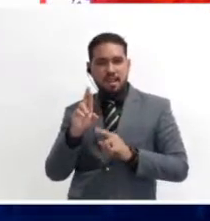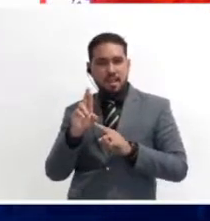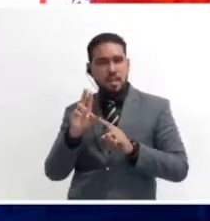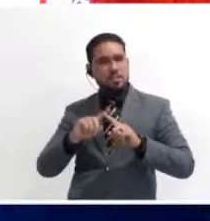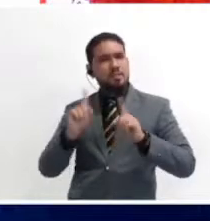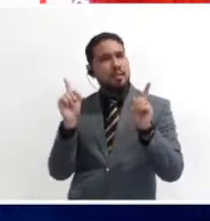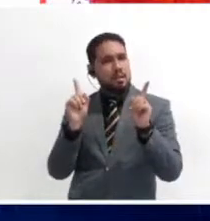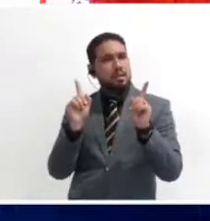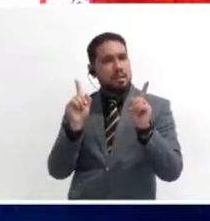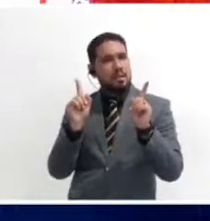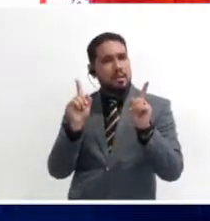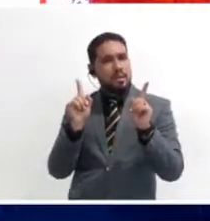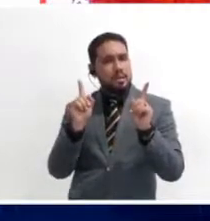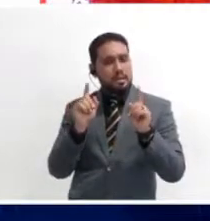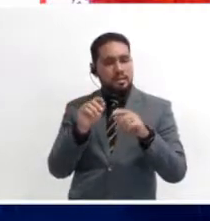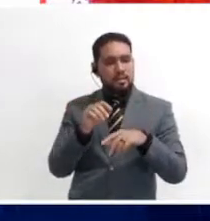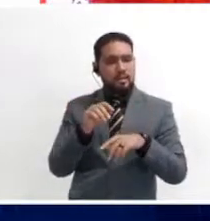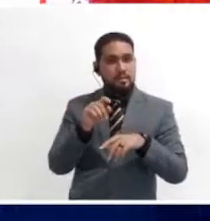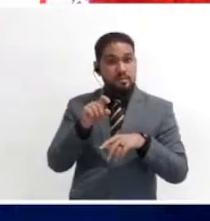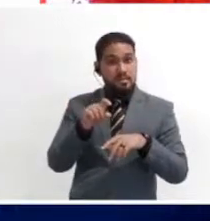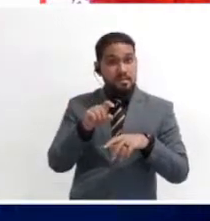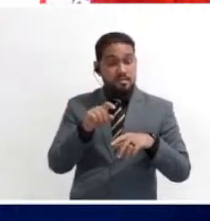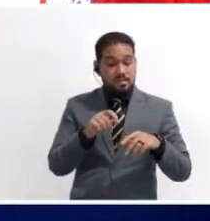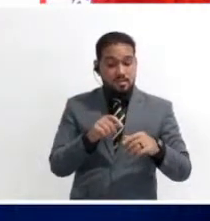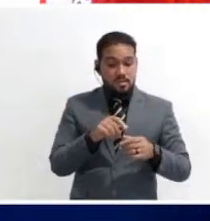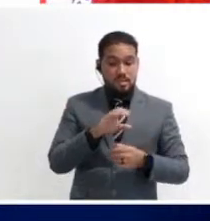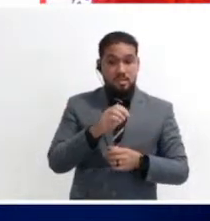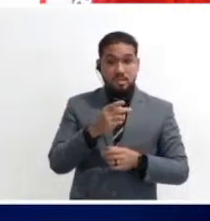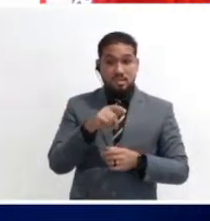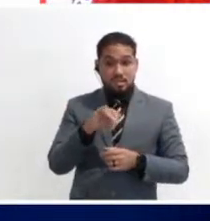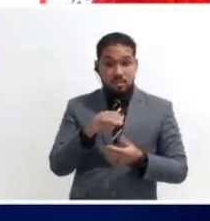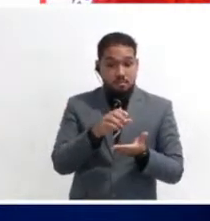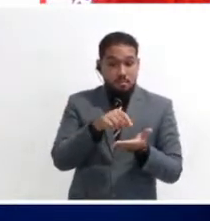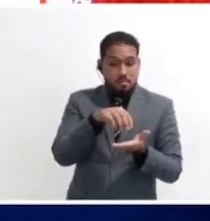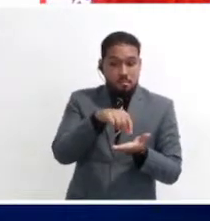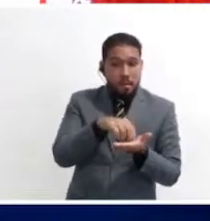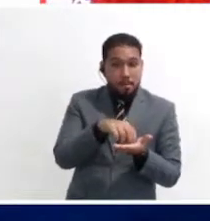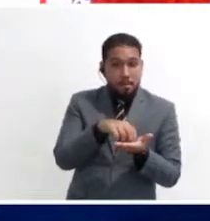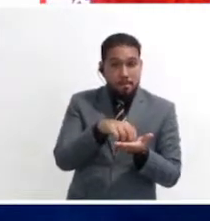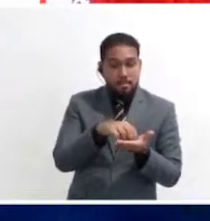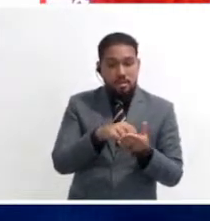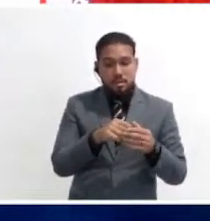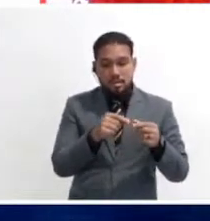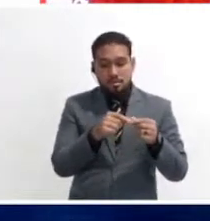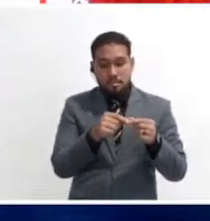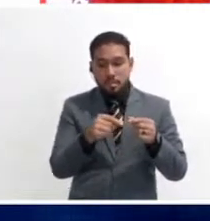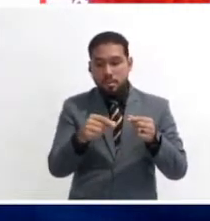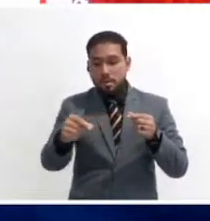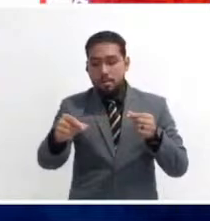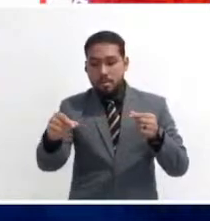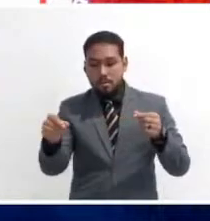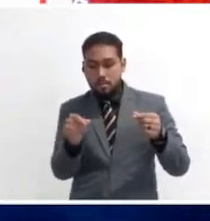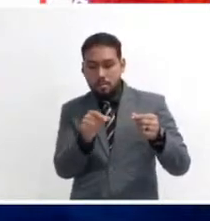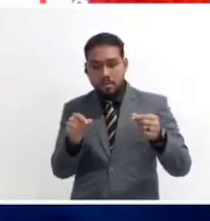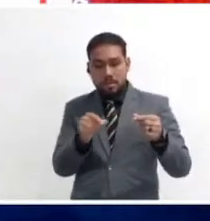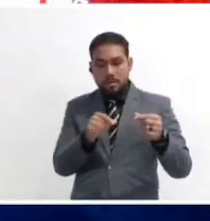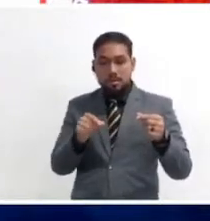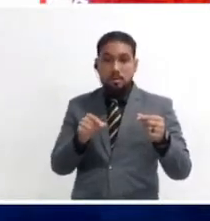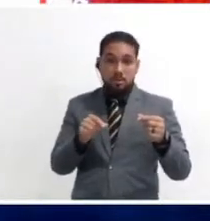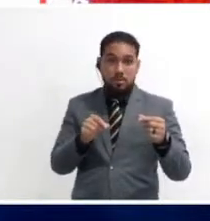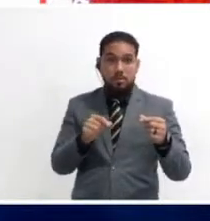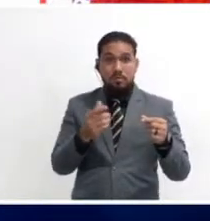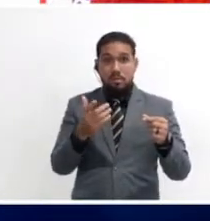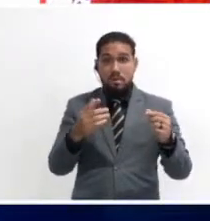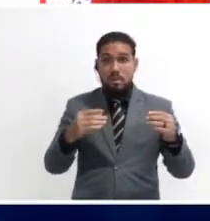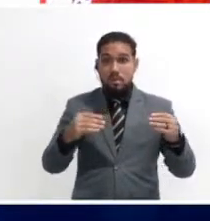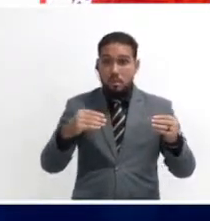from the chip scale to the package scale. The nice thing about it is it's very flexible, and also it can be